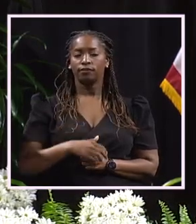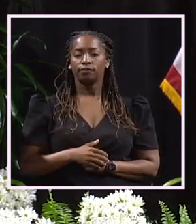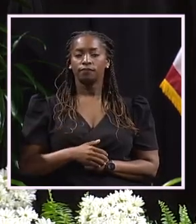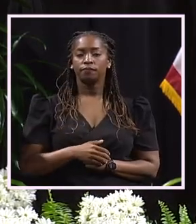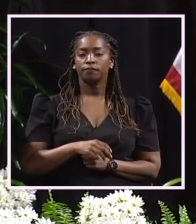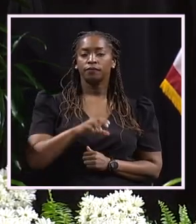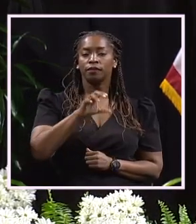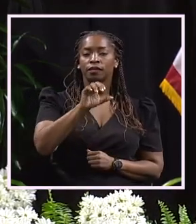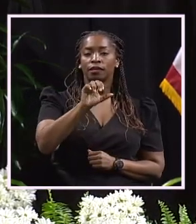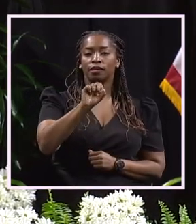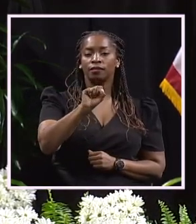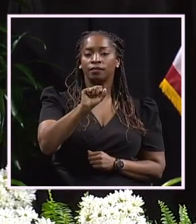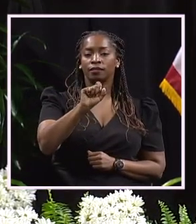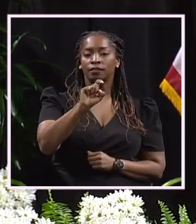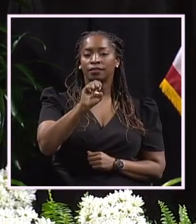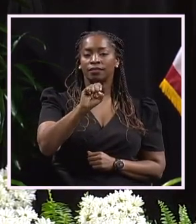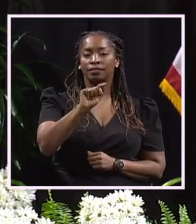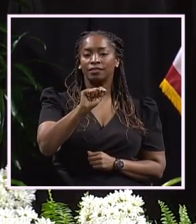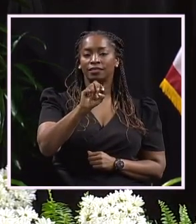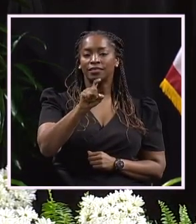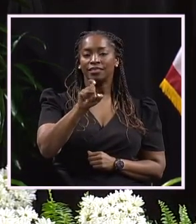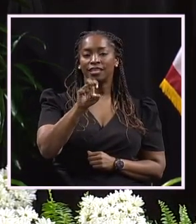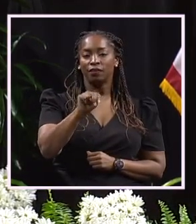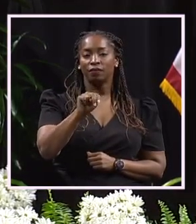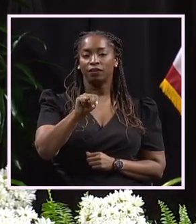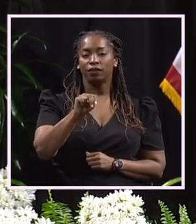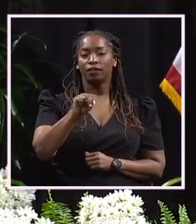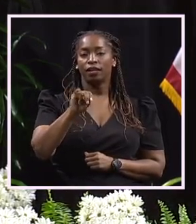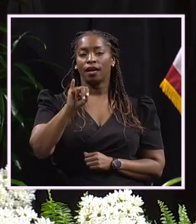Stephen Ivan Reynolds,